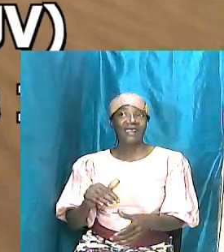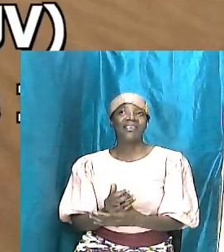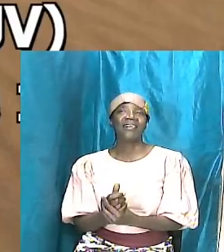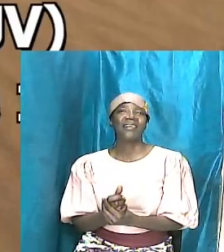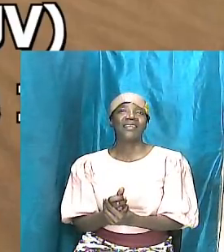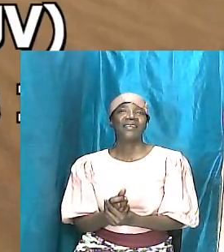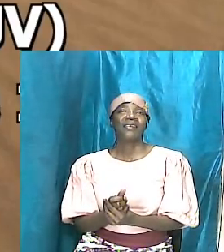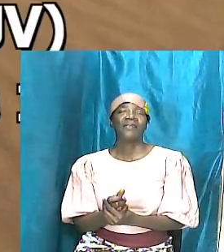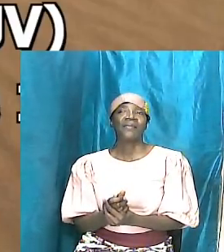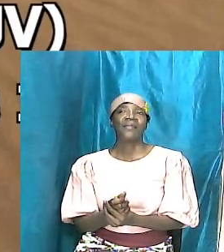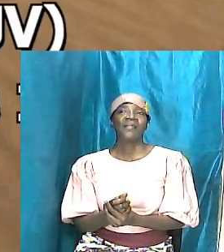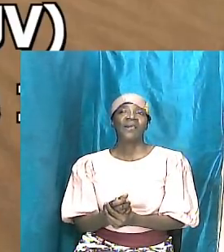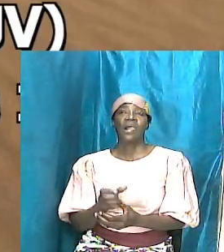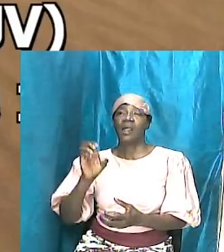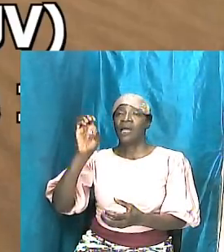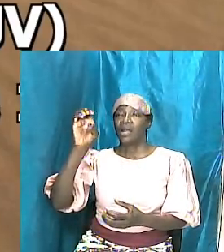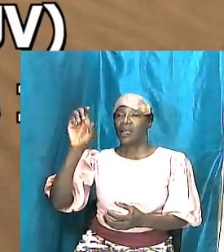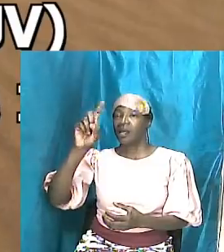Now,